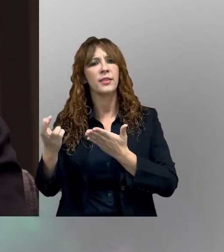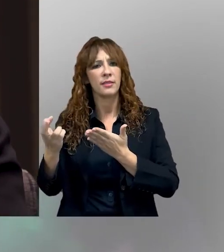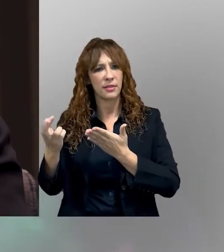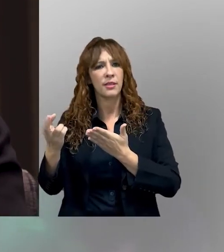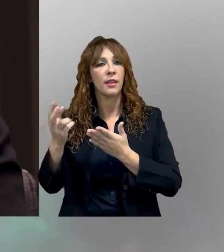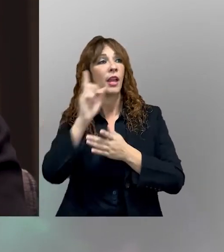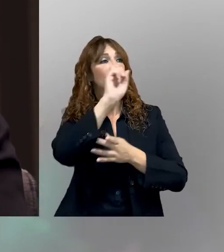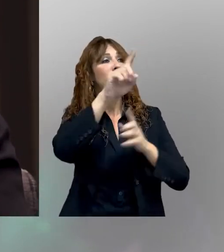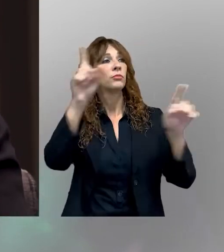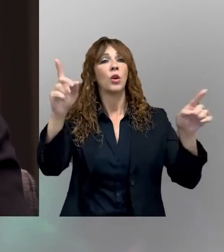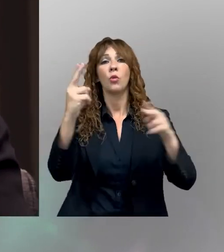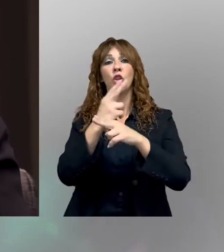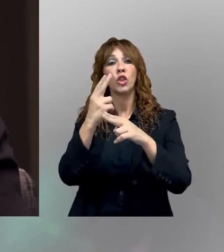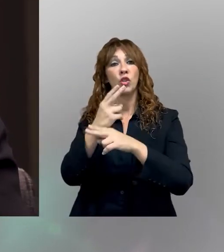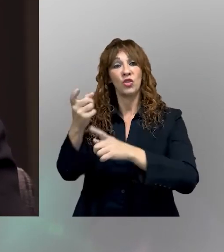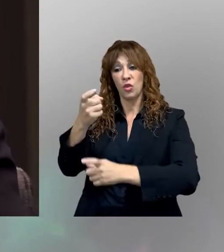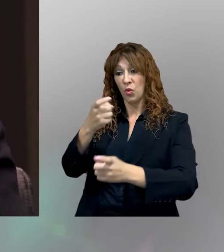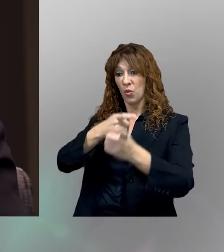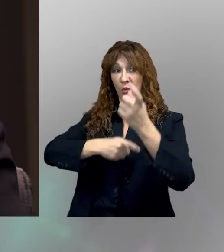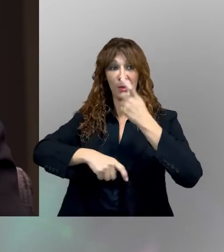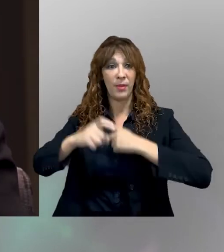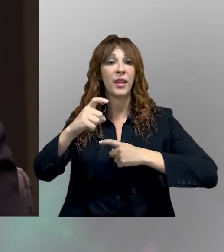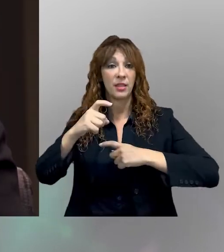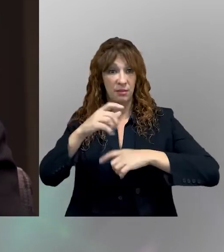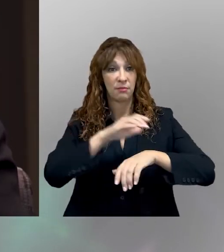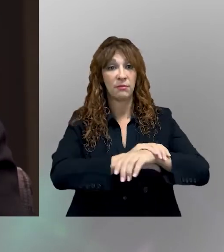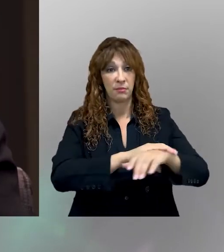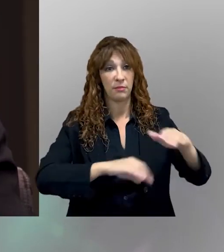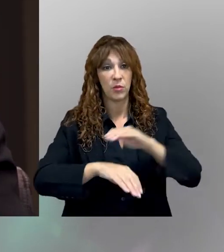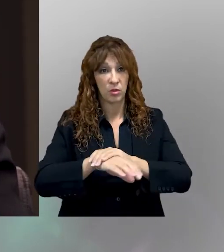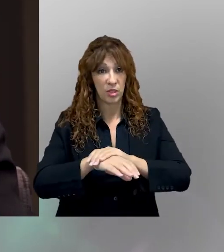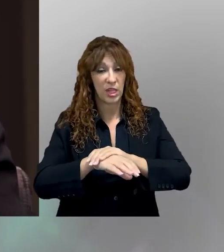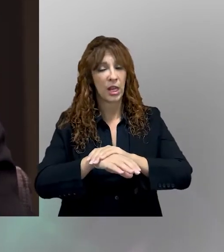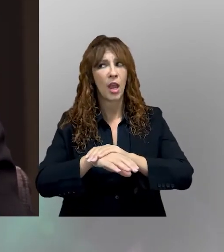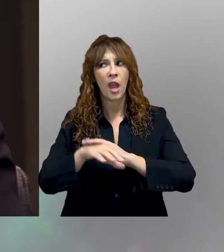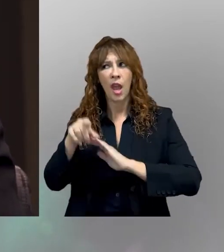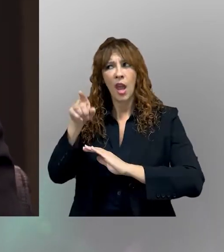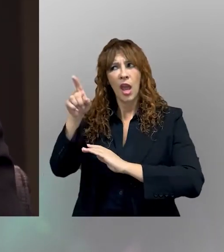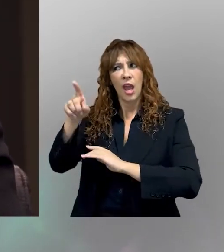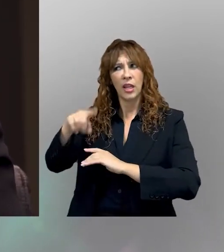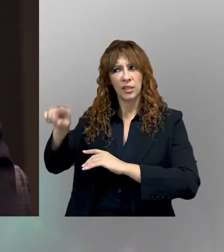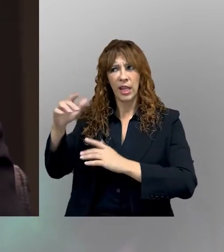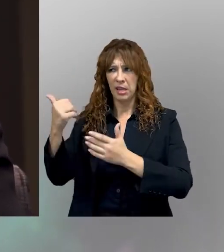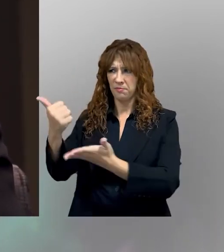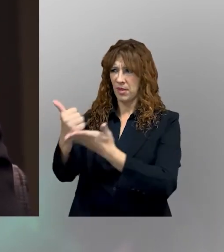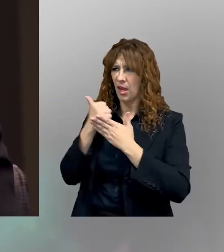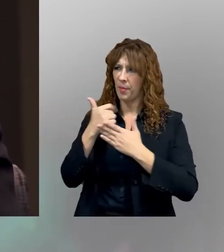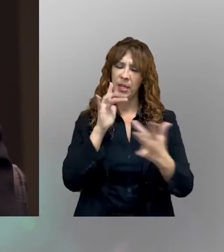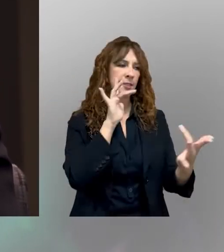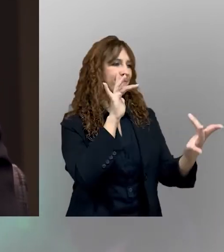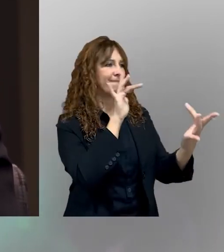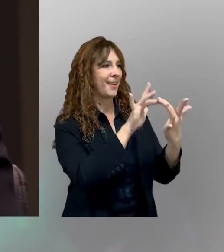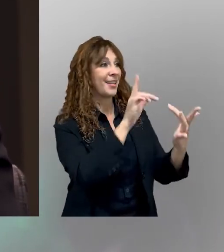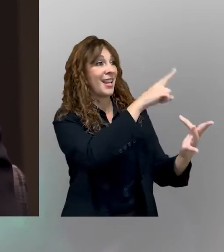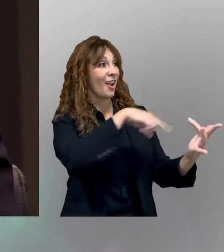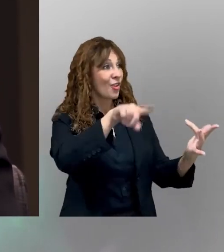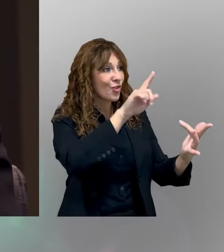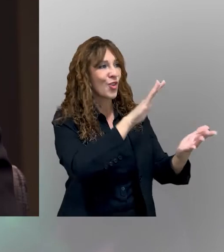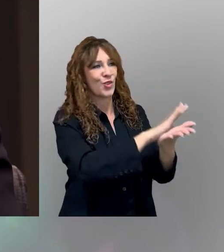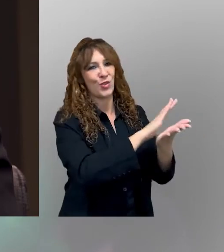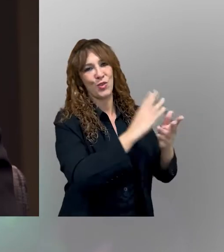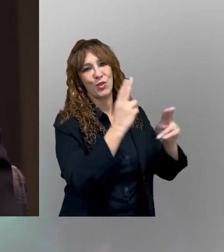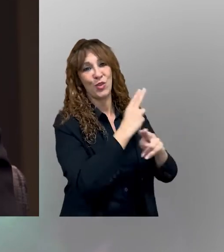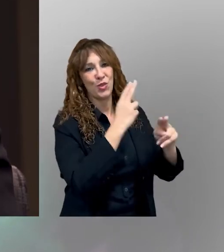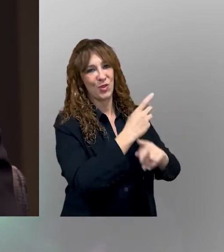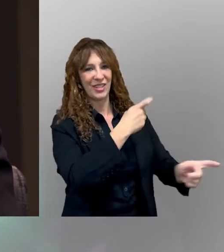the tools were that were out there that could be used to replace restraints. and put us in touch with some of the